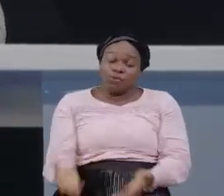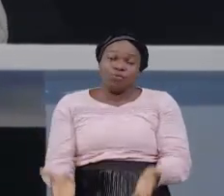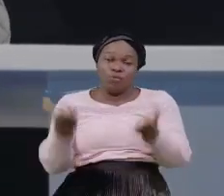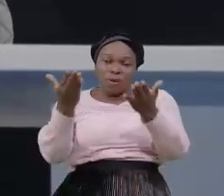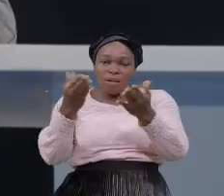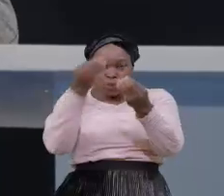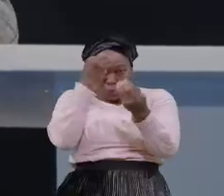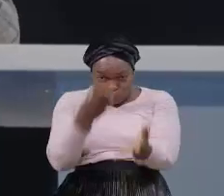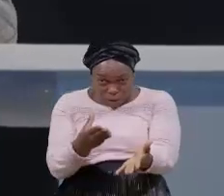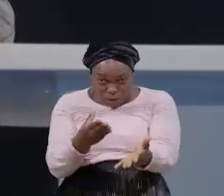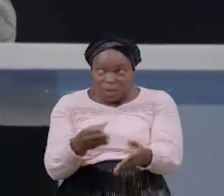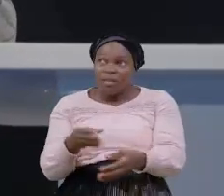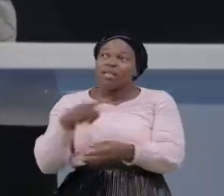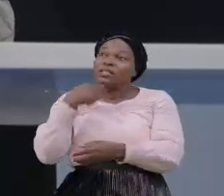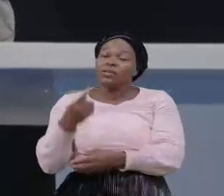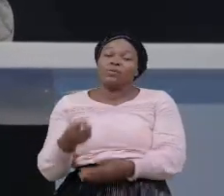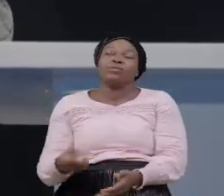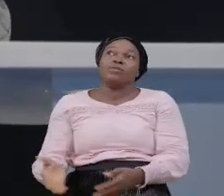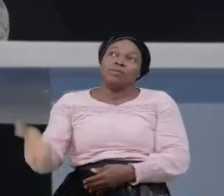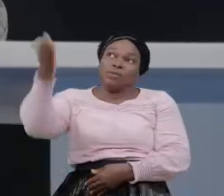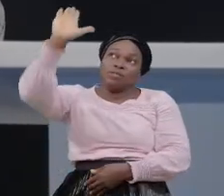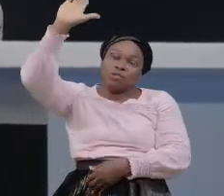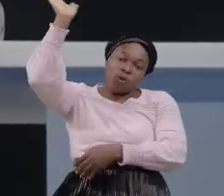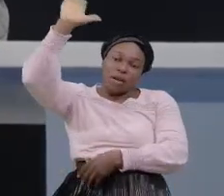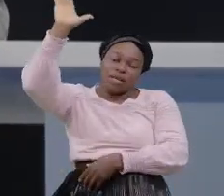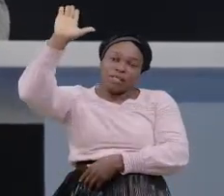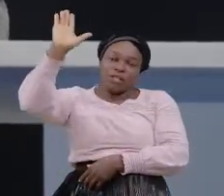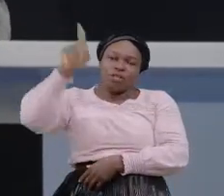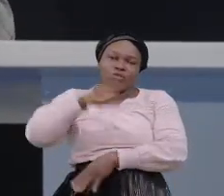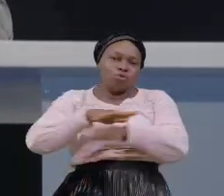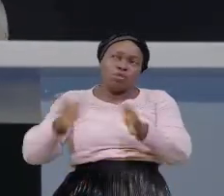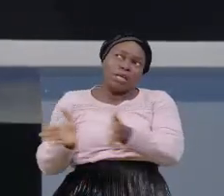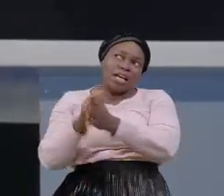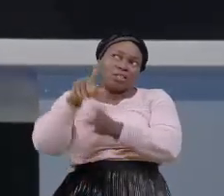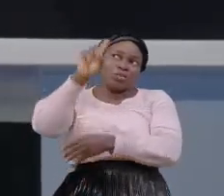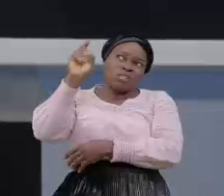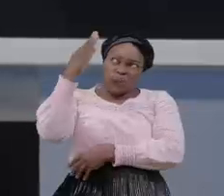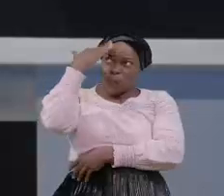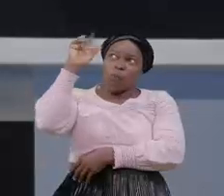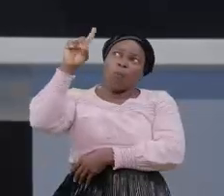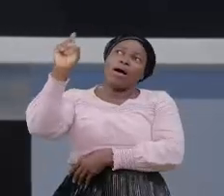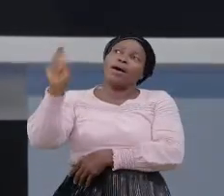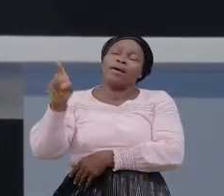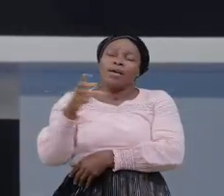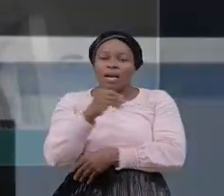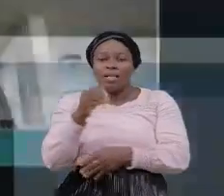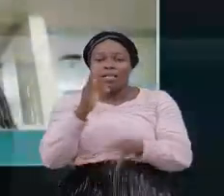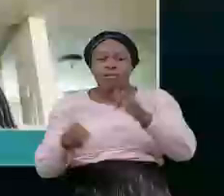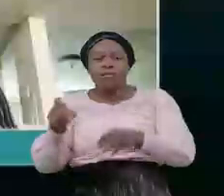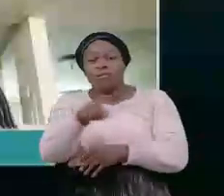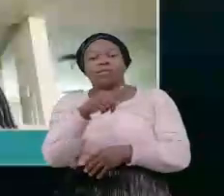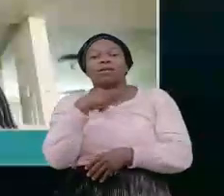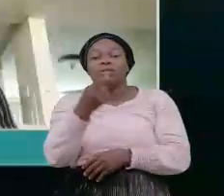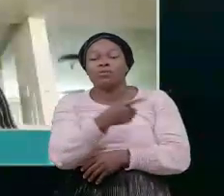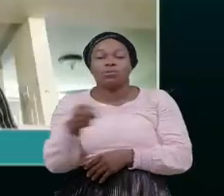If it says, raise up your hand, you don't ask, why should I raise my hand? You raise your hand. If it says, lay your hand